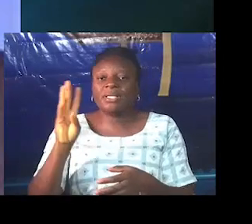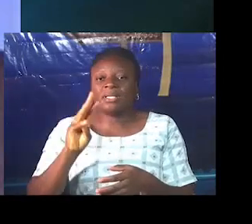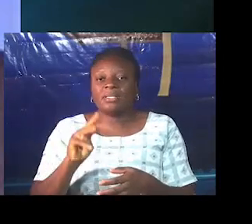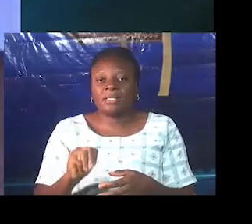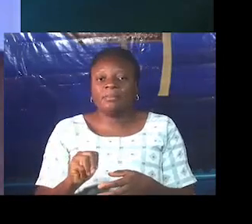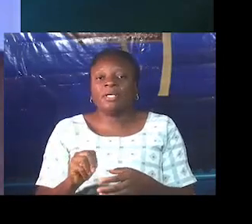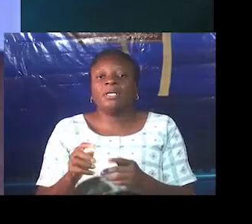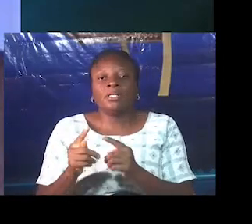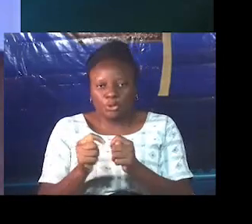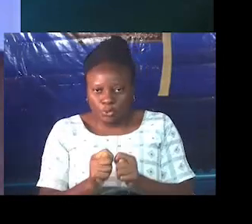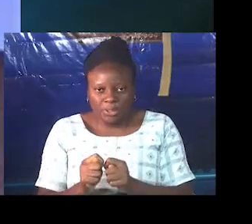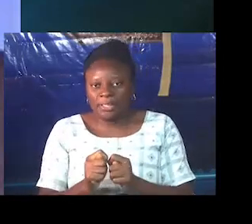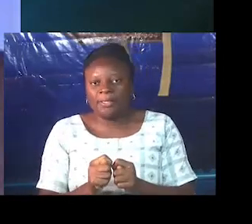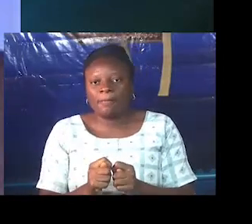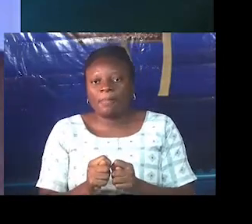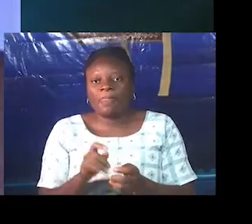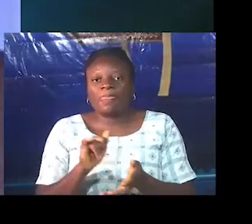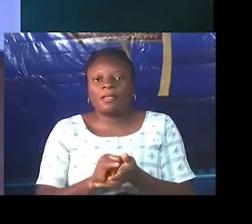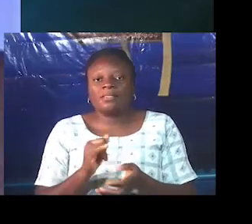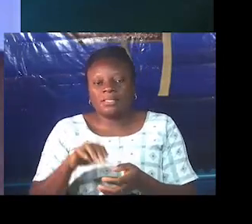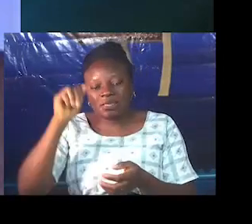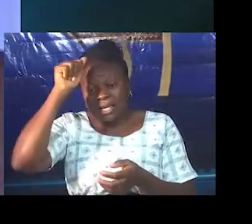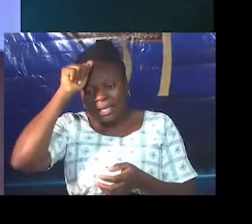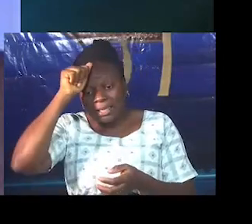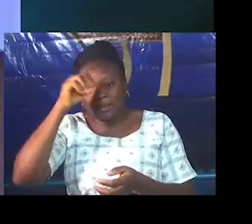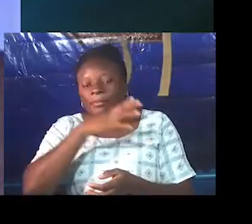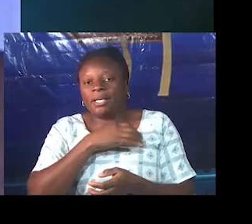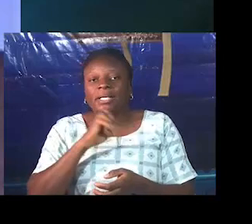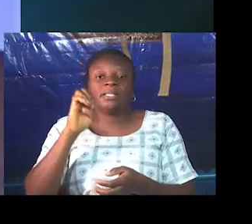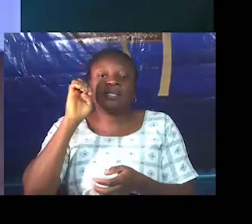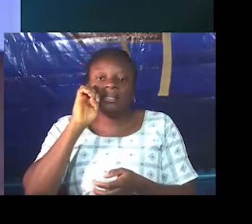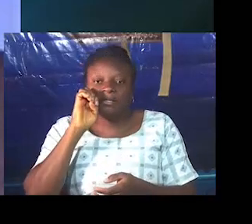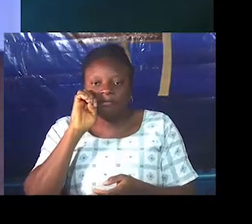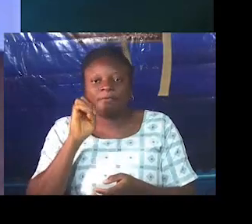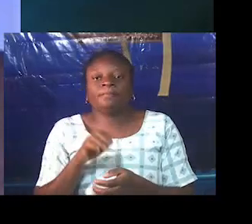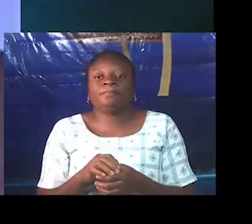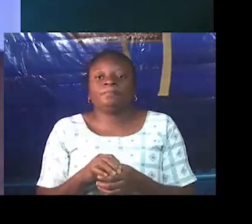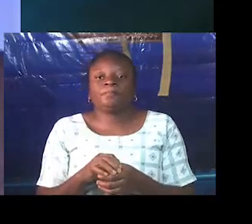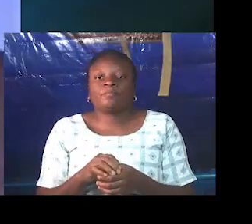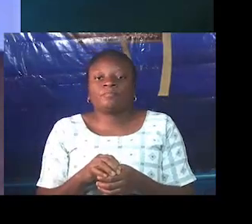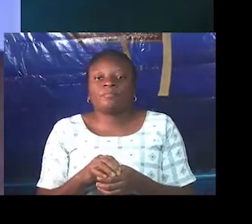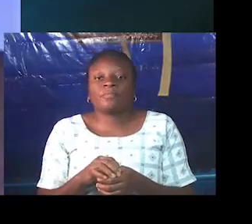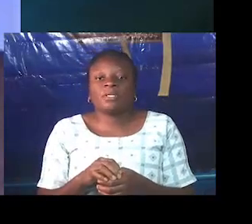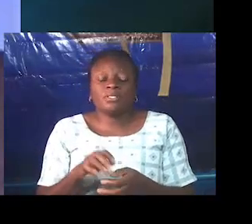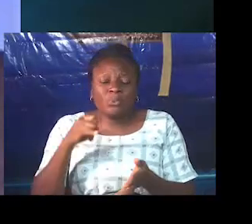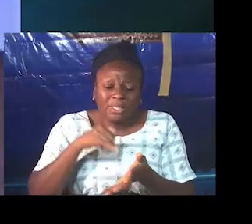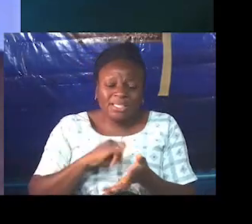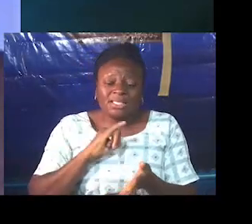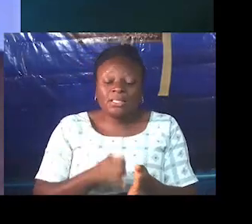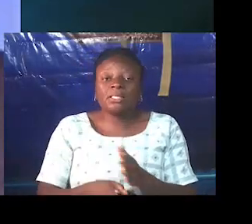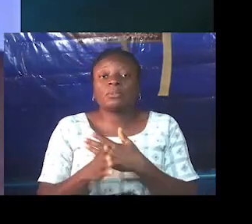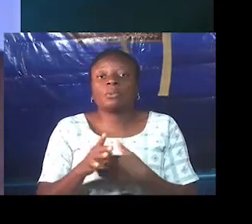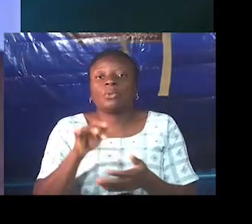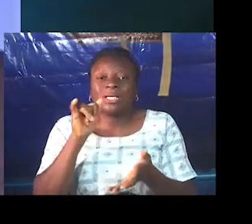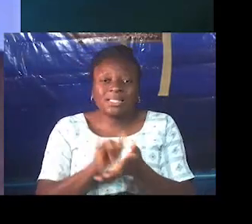this revelation of the right person to your life and the revelation of the right sister or the right brother